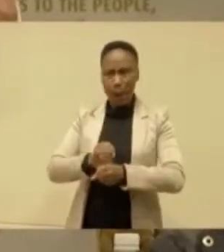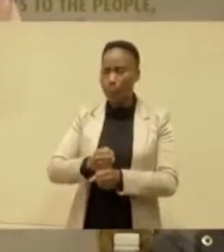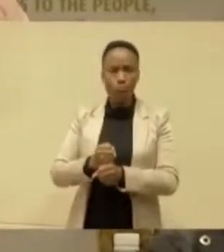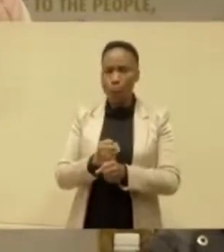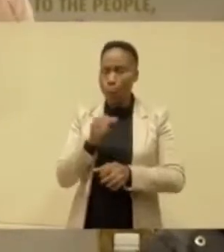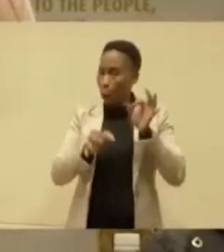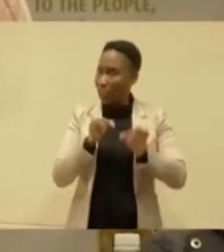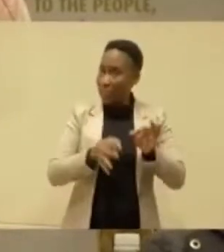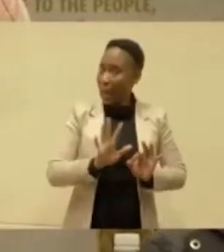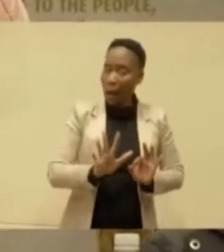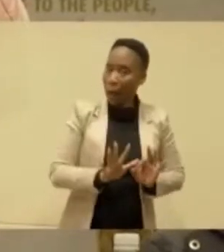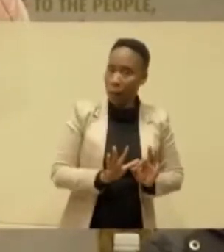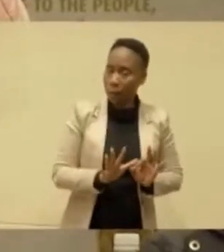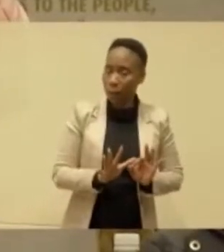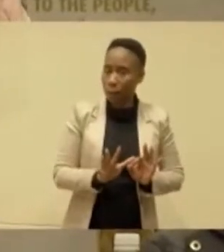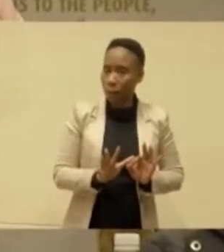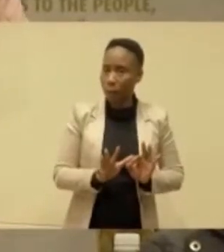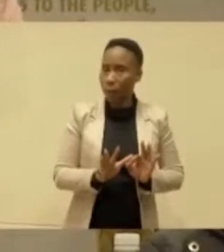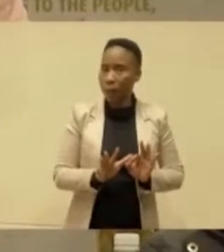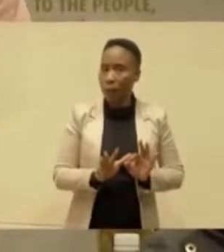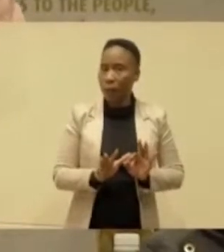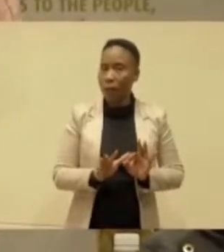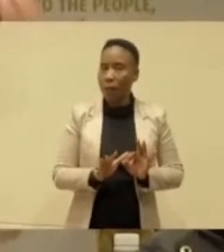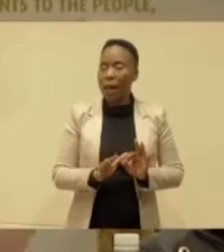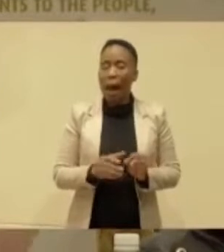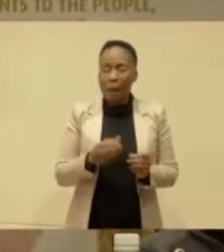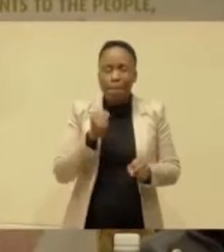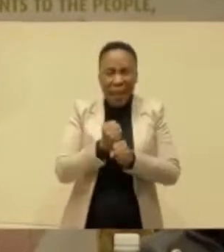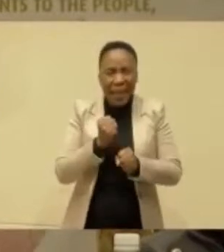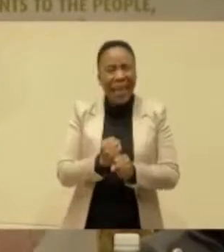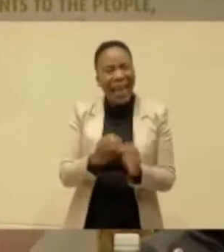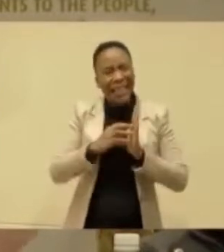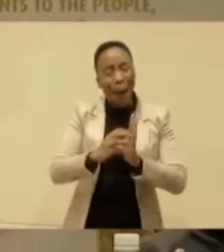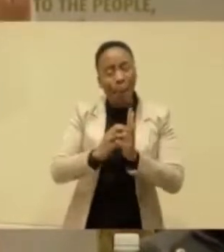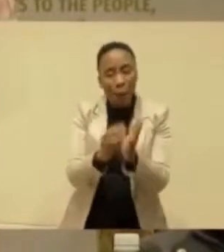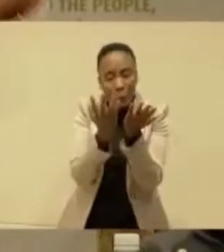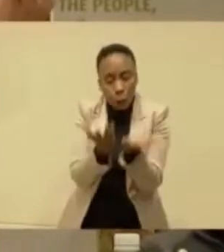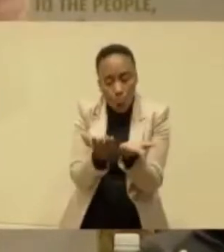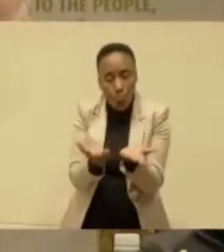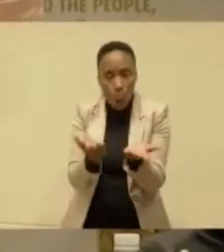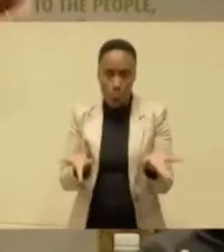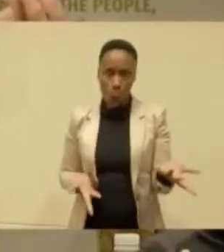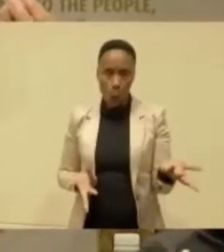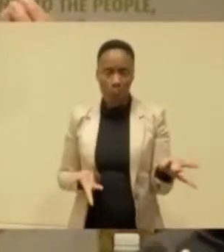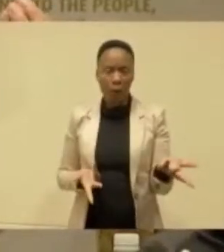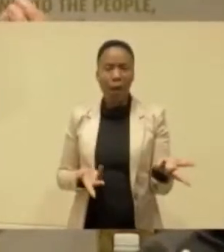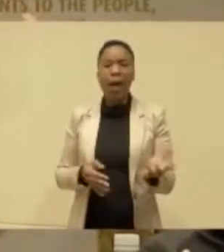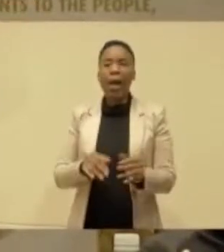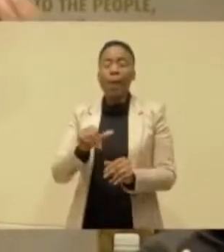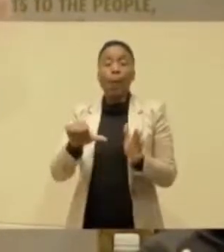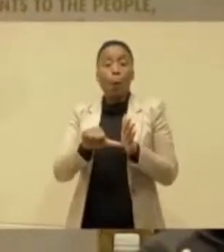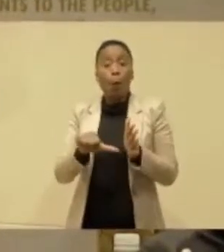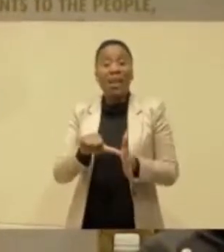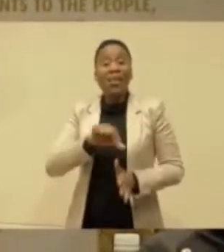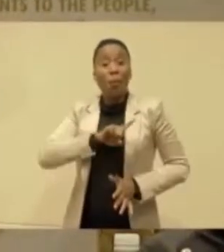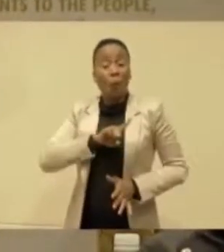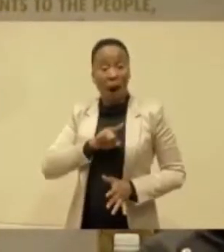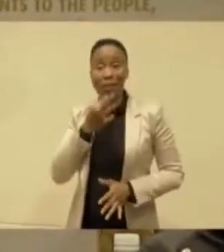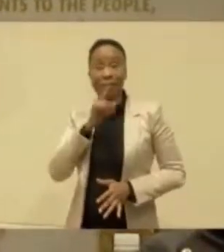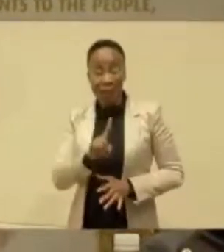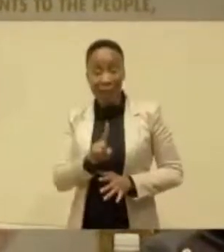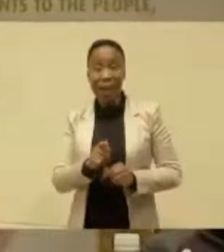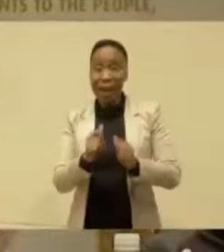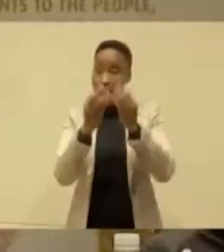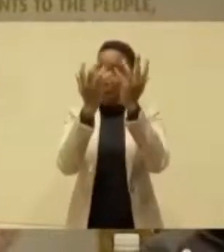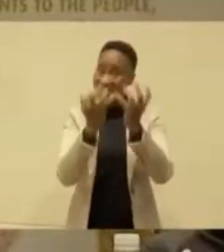making a a very practical example of why it is important that our budget should